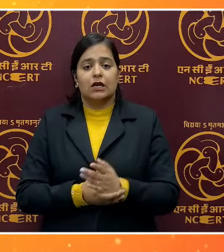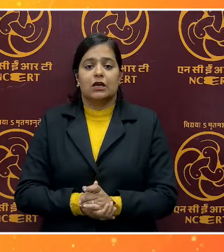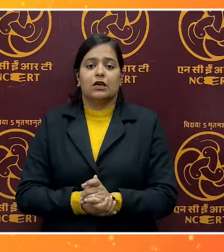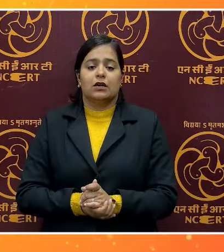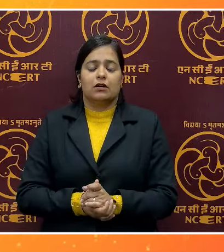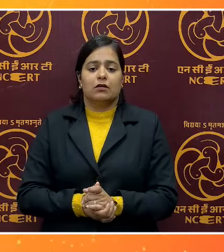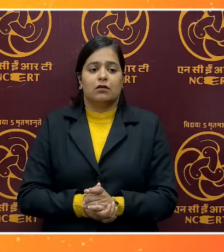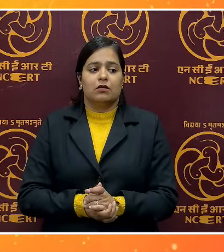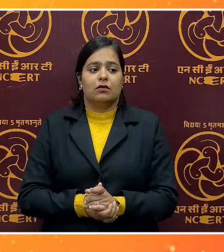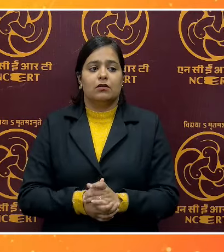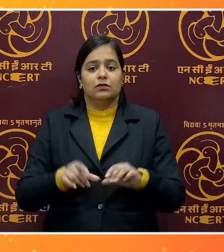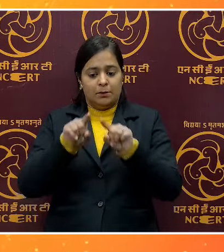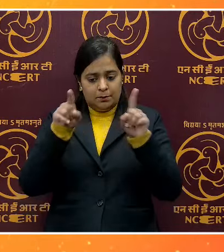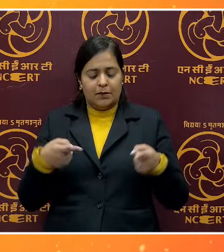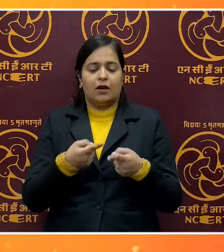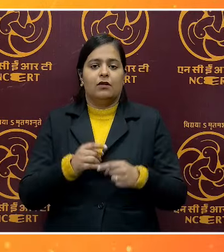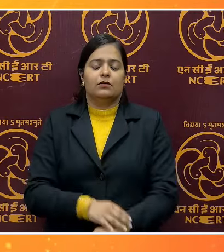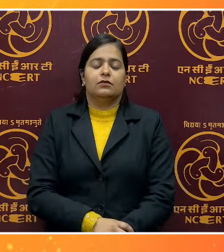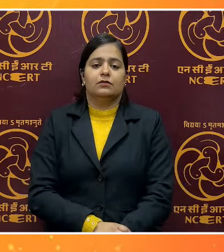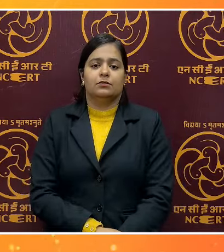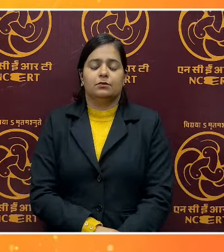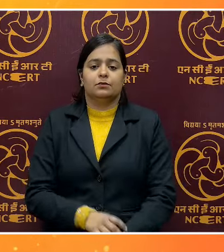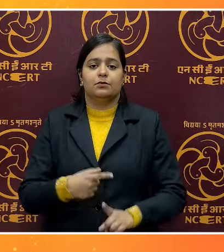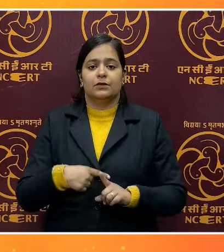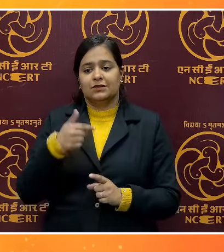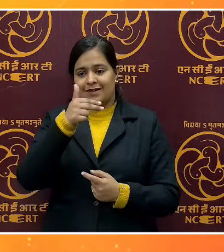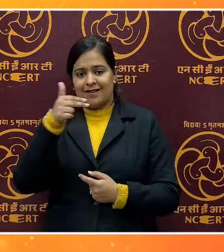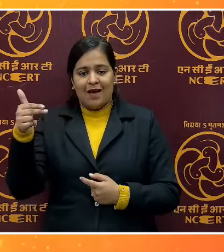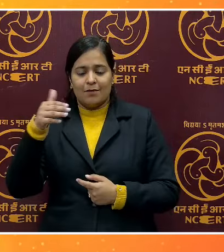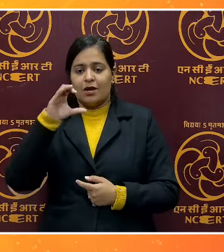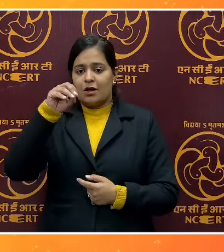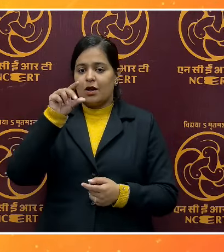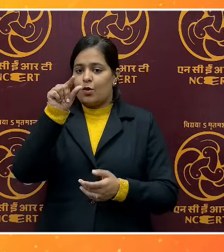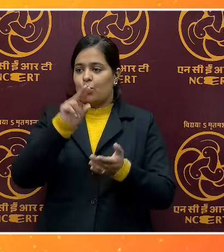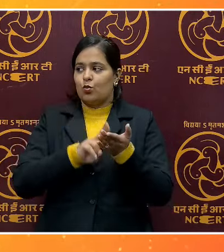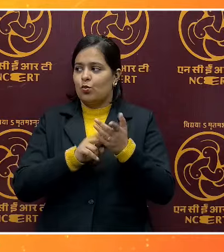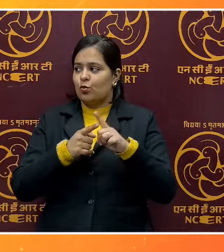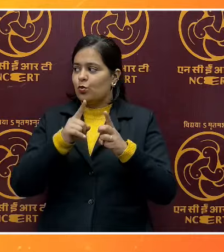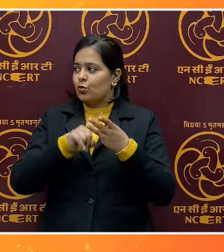written in bracket, and the name of the counter ion to be written.